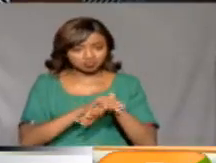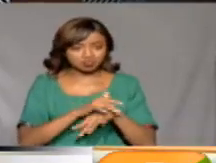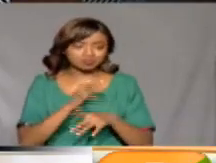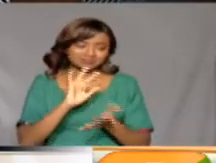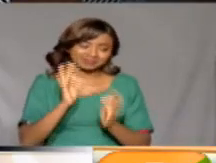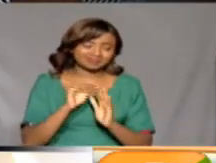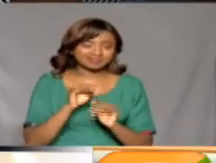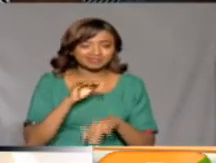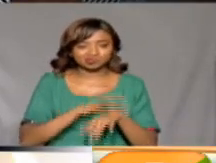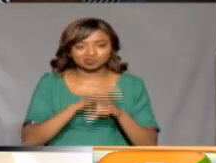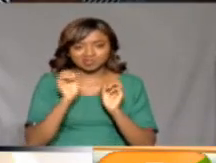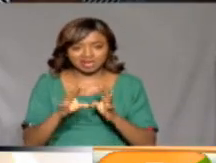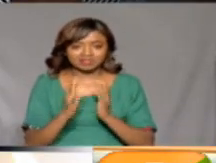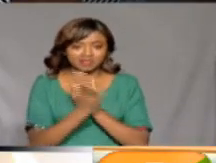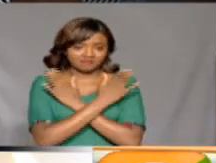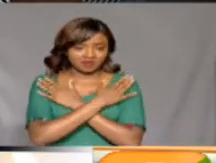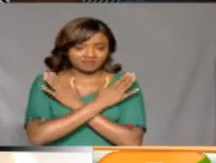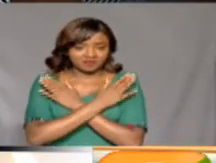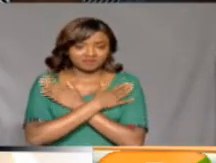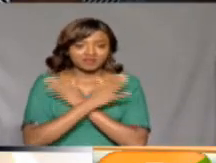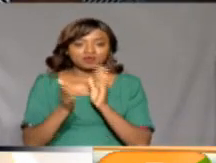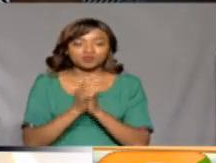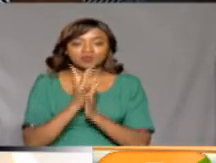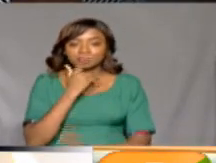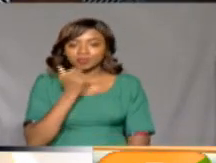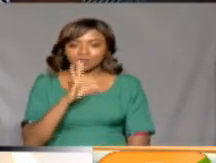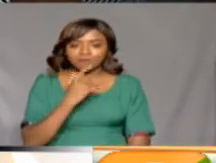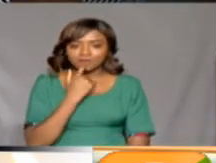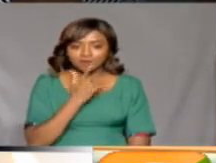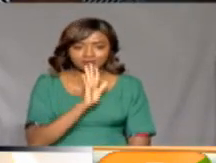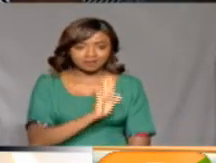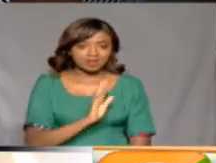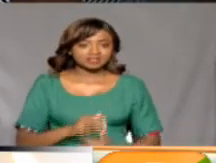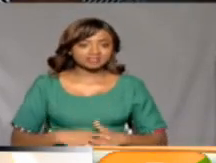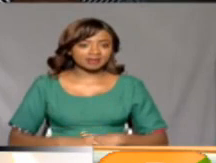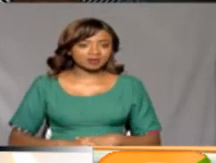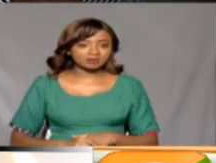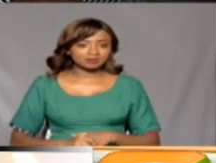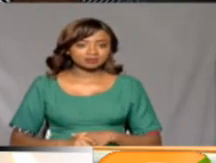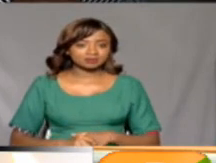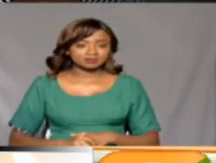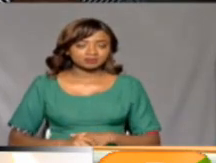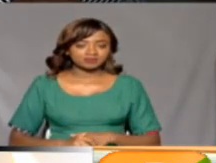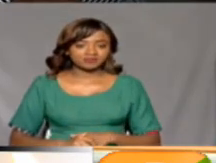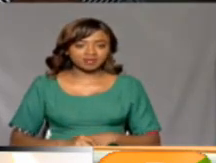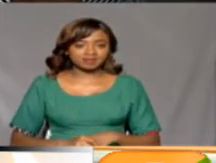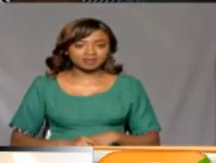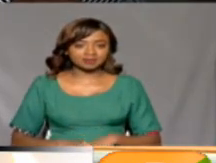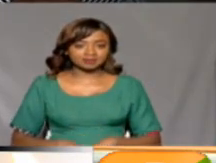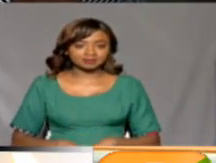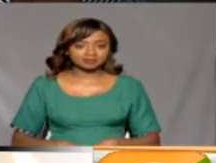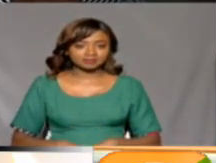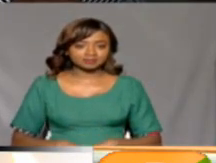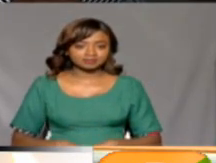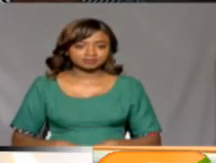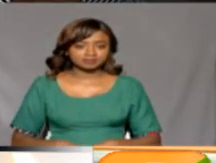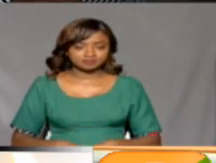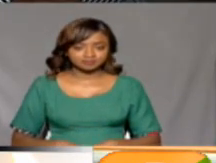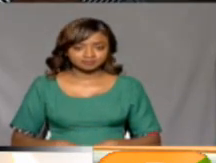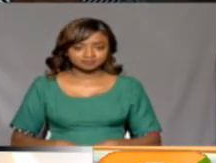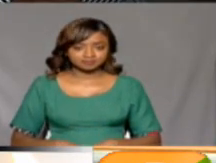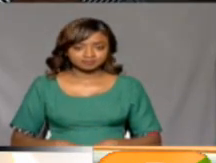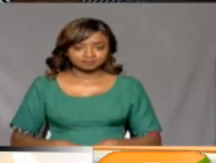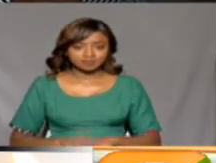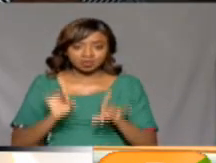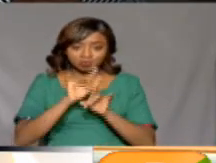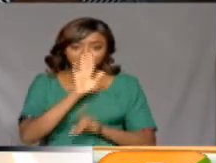relationship with the late former President Daniel Arap Moi, from his role as a key organizer in YK92 to his support